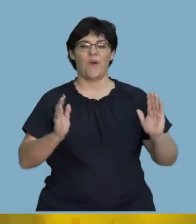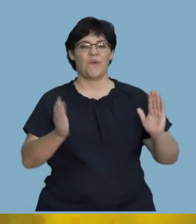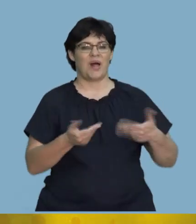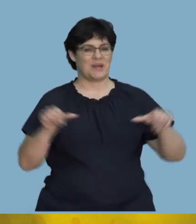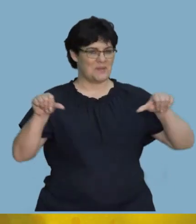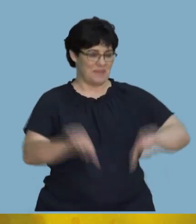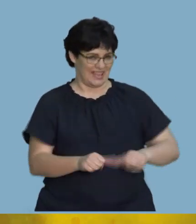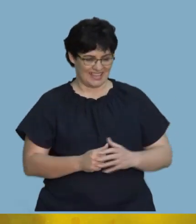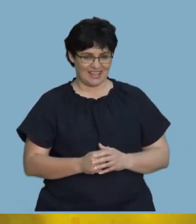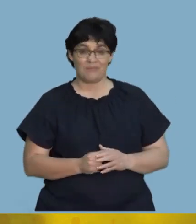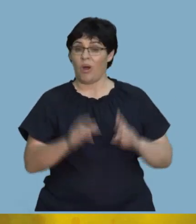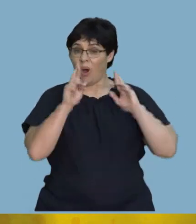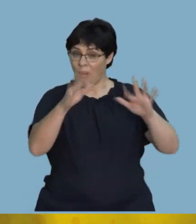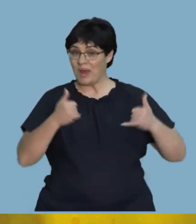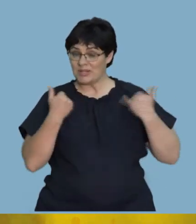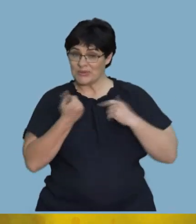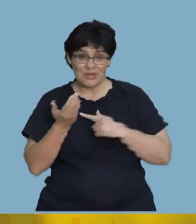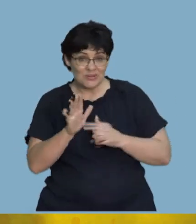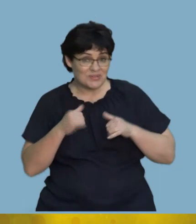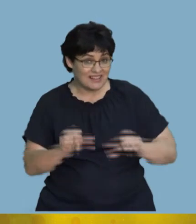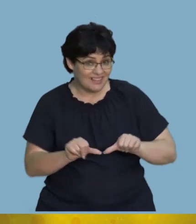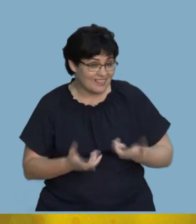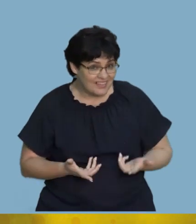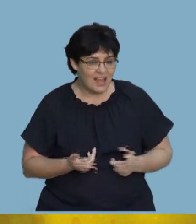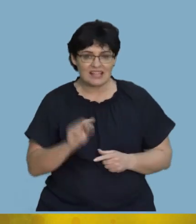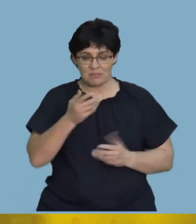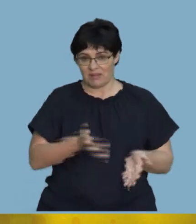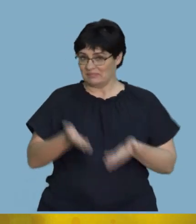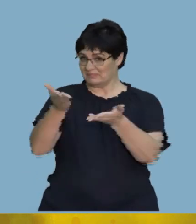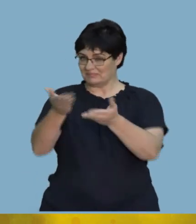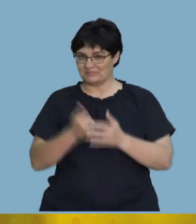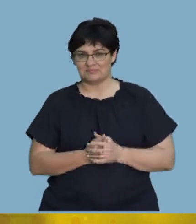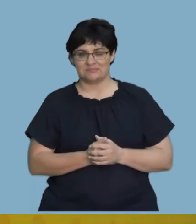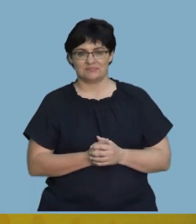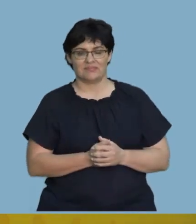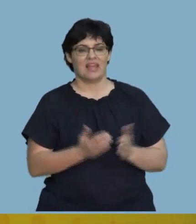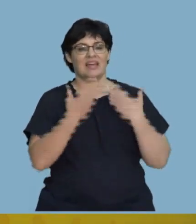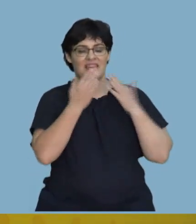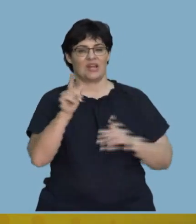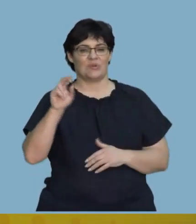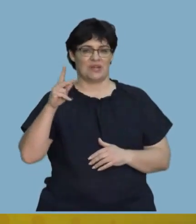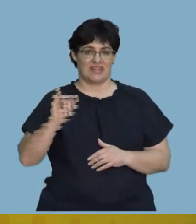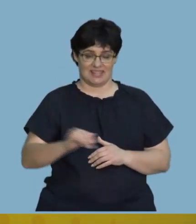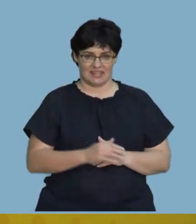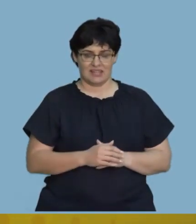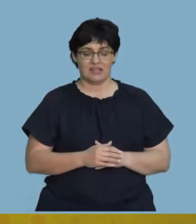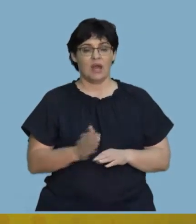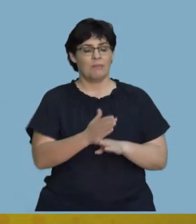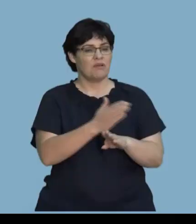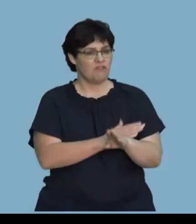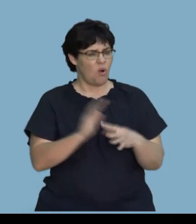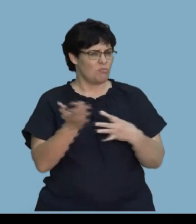Welcome back from the break, guys. I hope you're still enjoying the show. Thank you so much, Themba, and over to you. Thank you, Luni. Before the break,